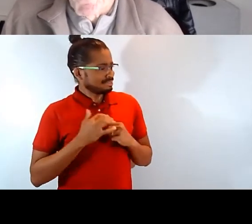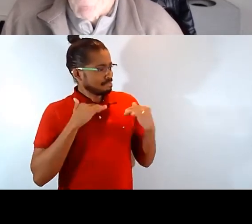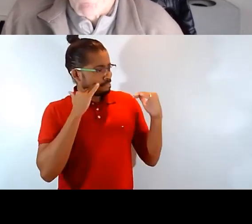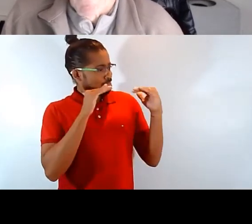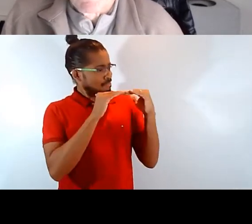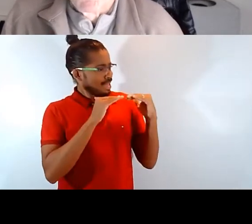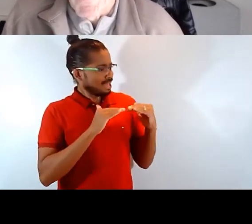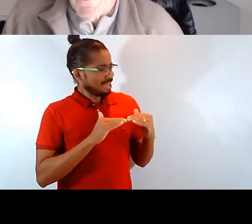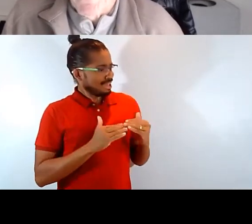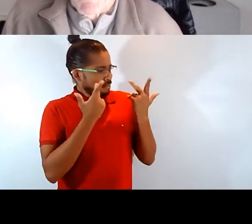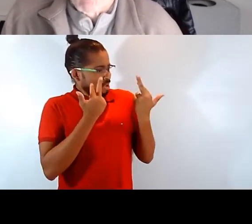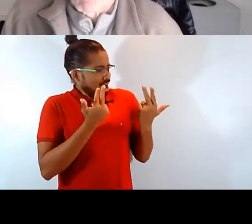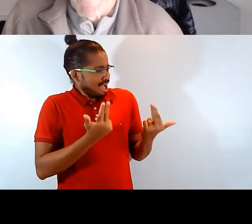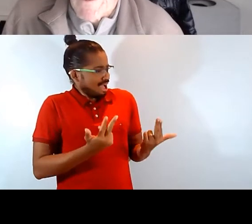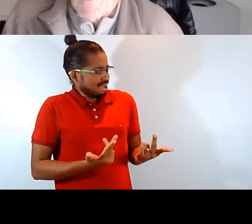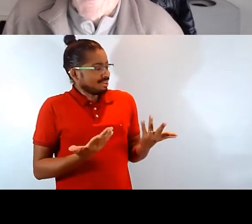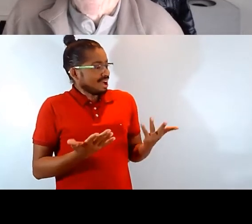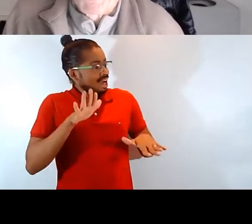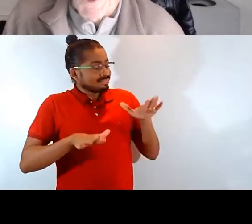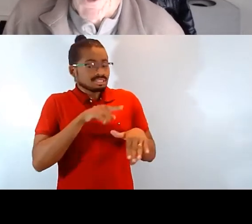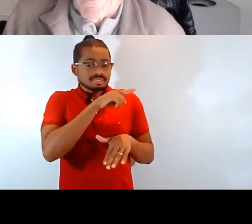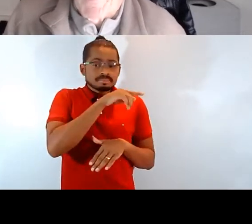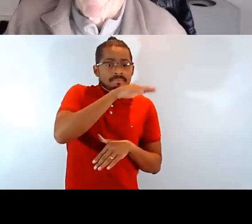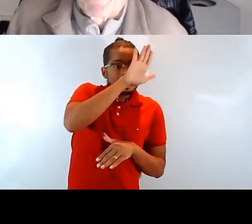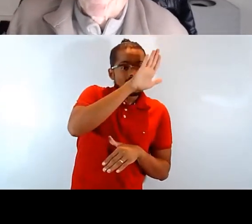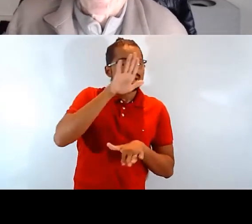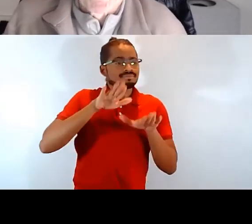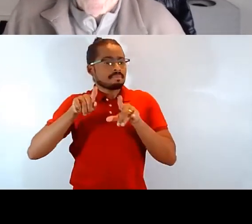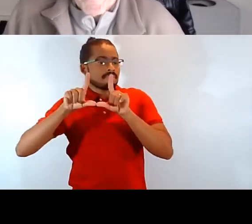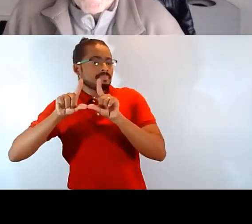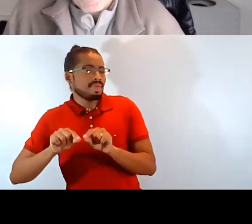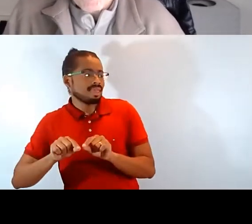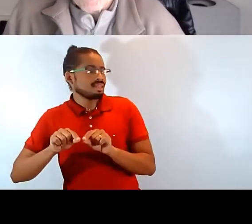it's worthwhile looking at them, thinking about them, studying them.